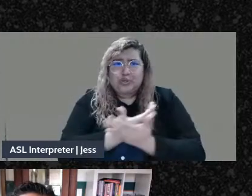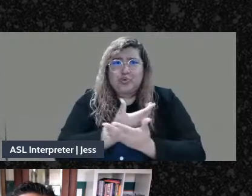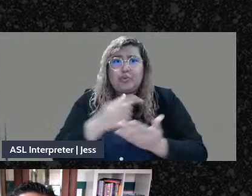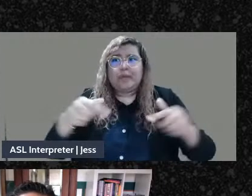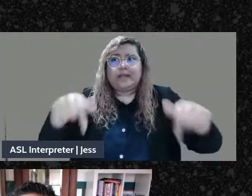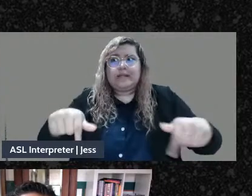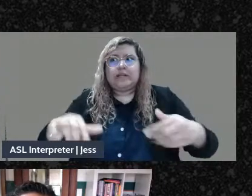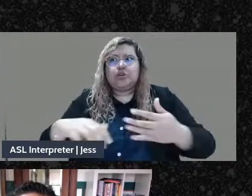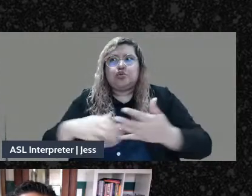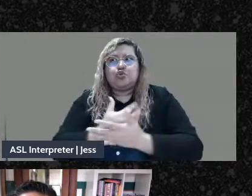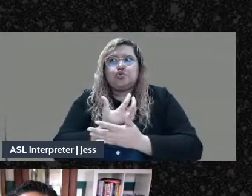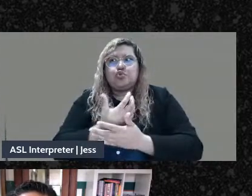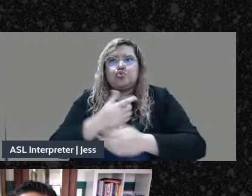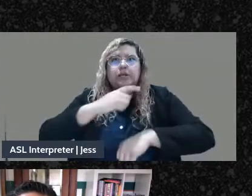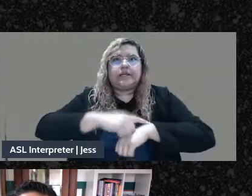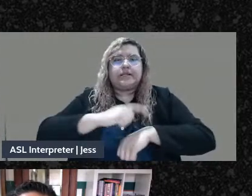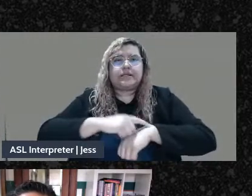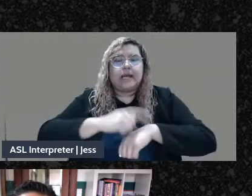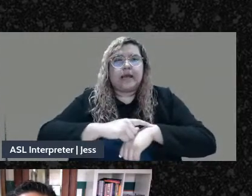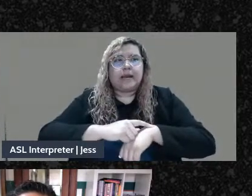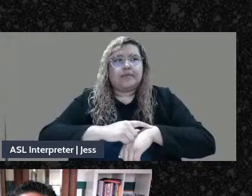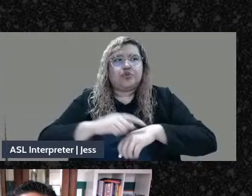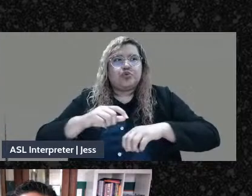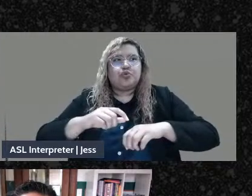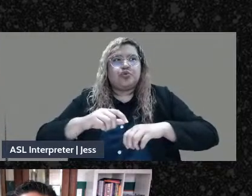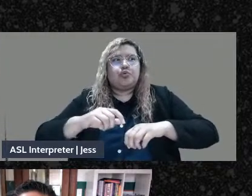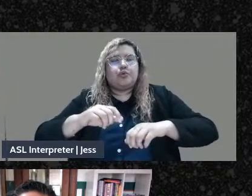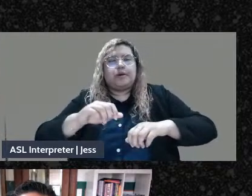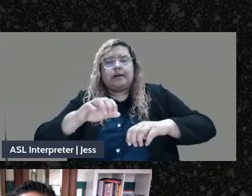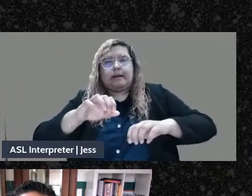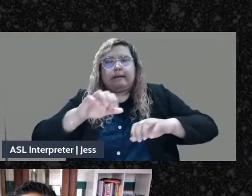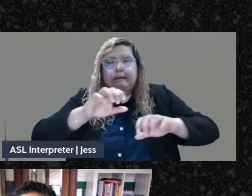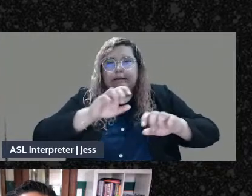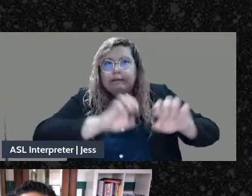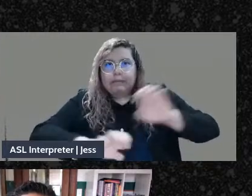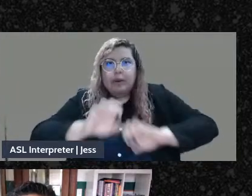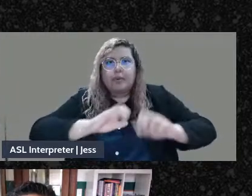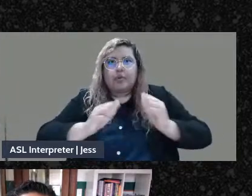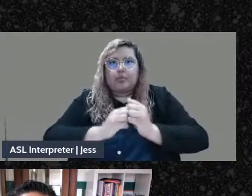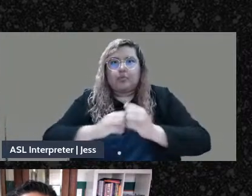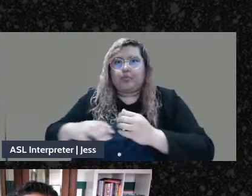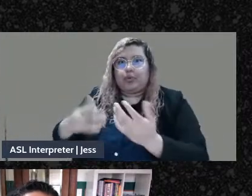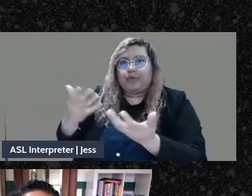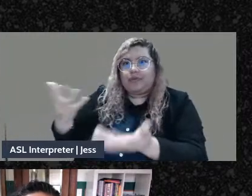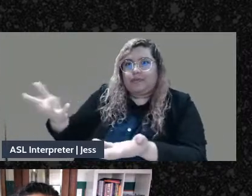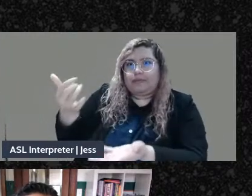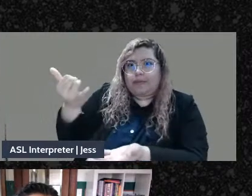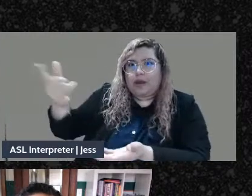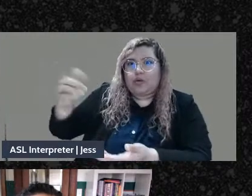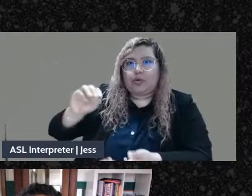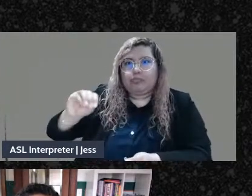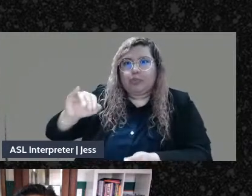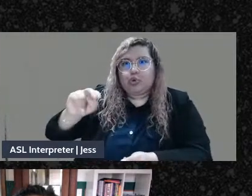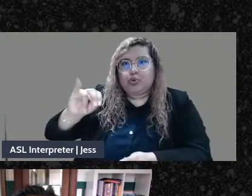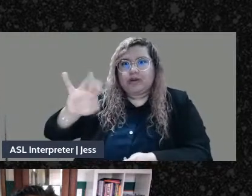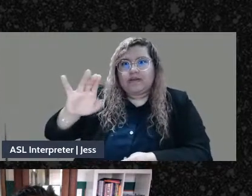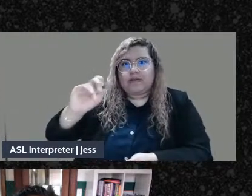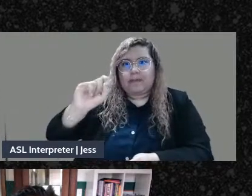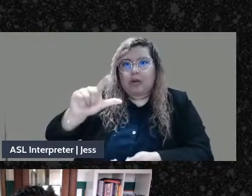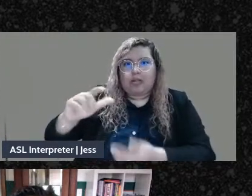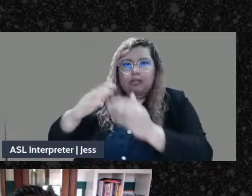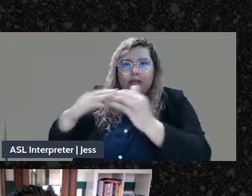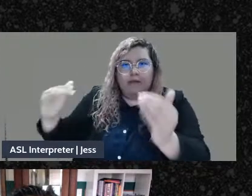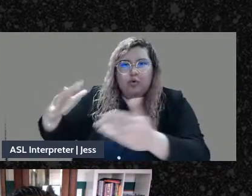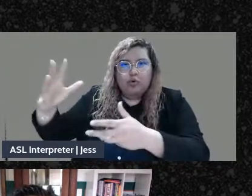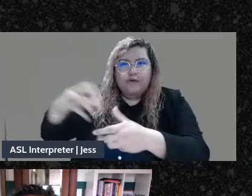with this kind of municipal level intervention. Like, it's not new to do site fights and try to stop new police stations from being built,